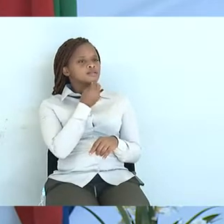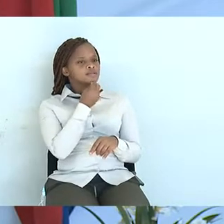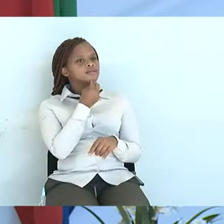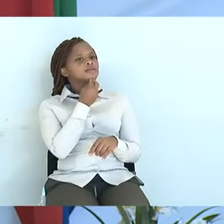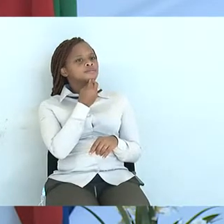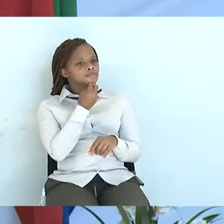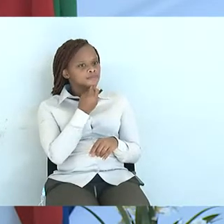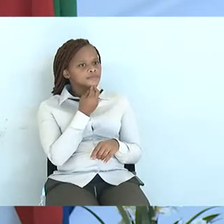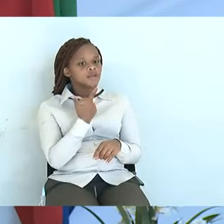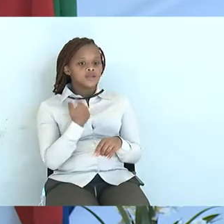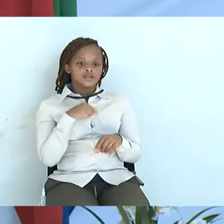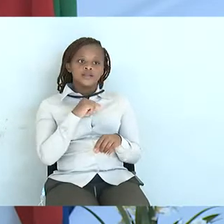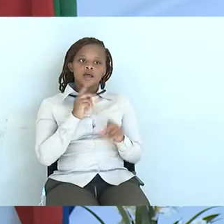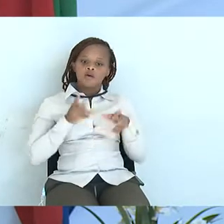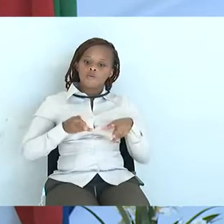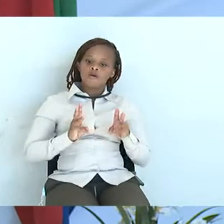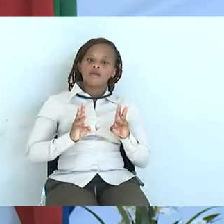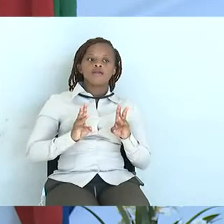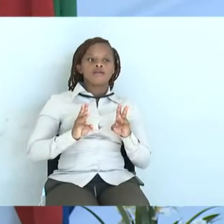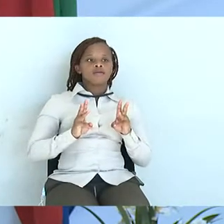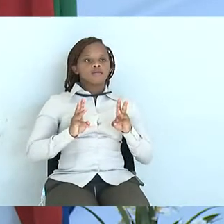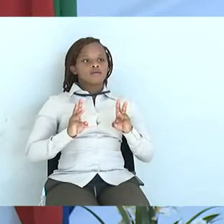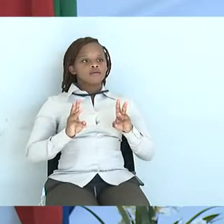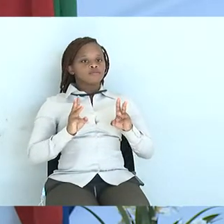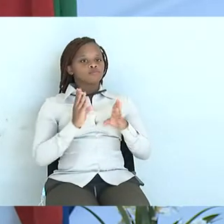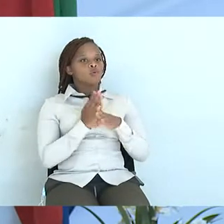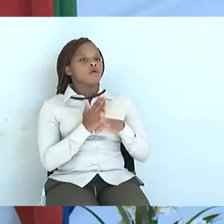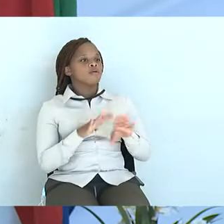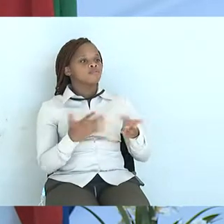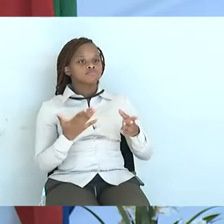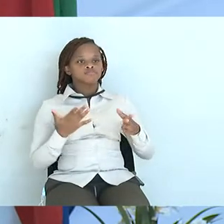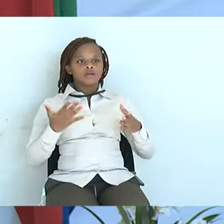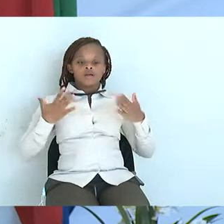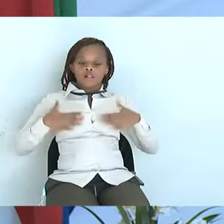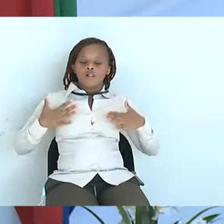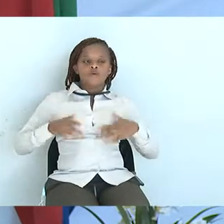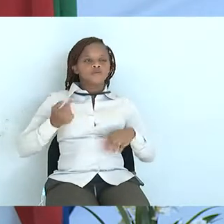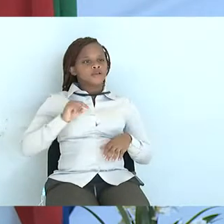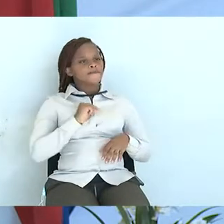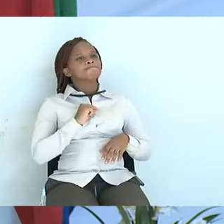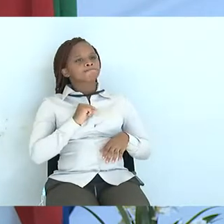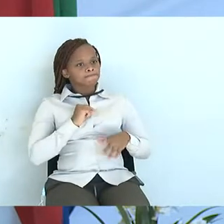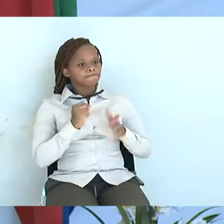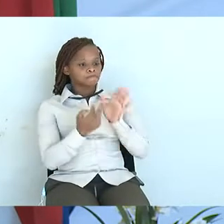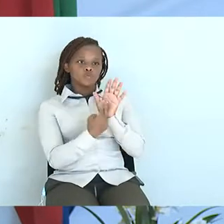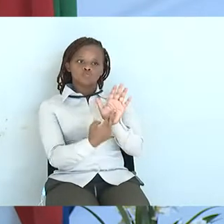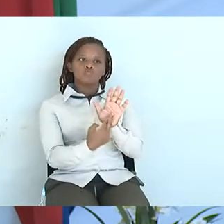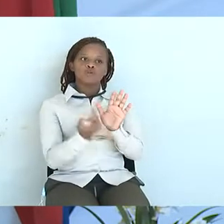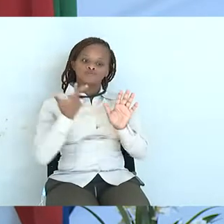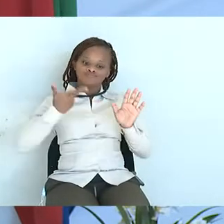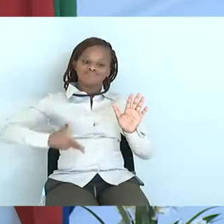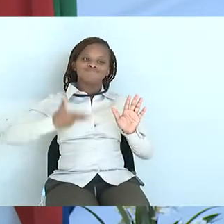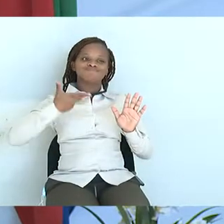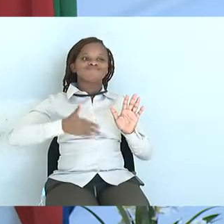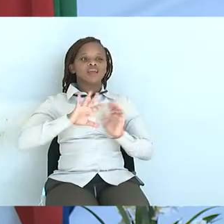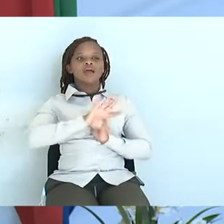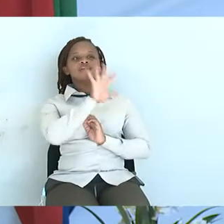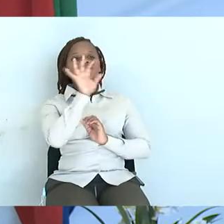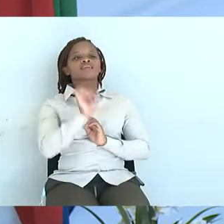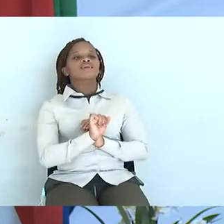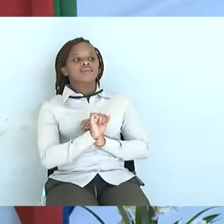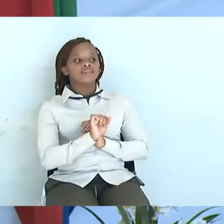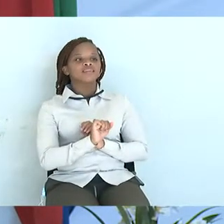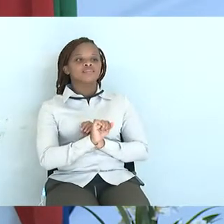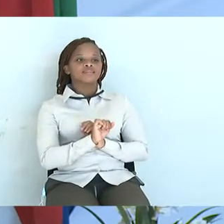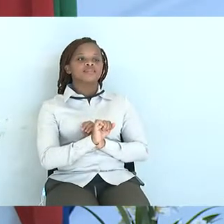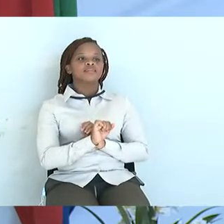how we wear, and so forth and so forth. So we've got to promote our Africanness, how